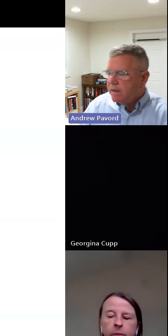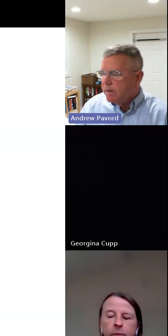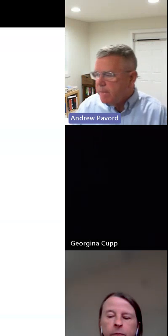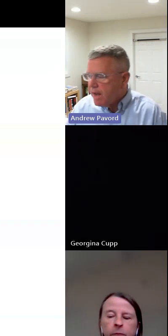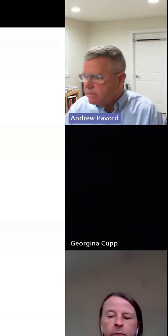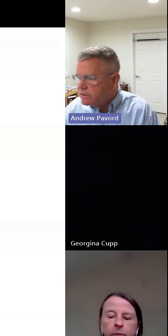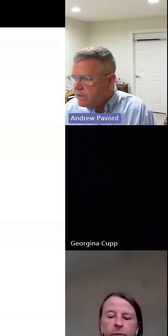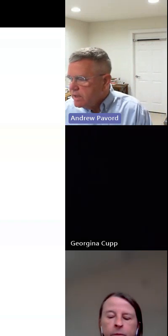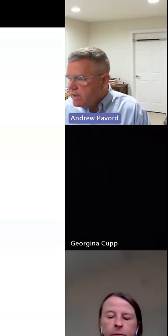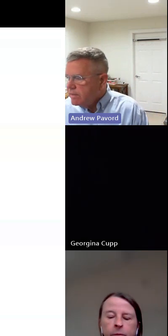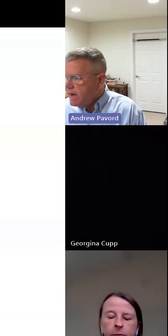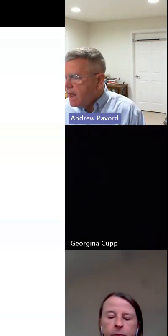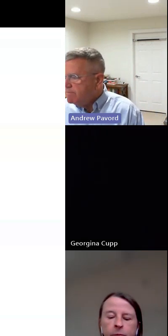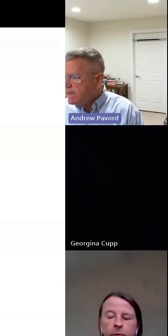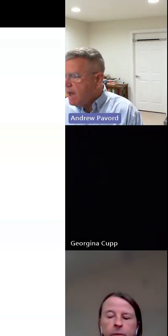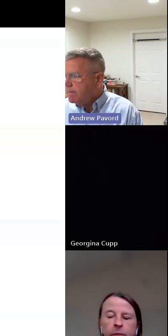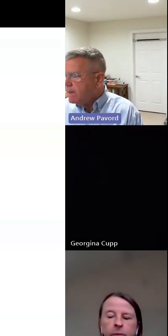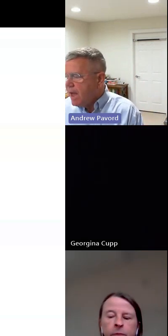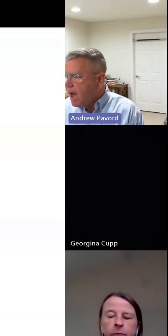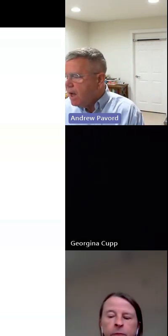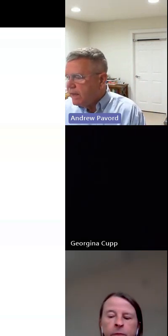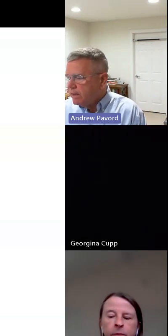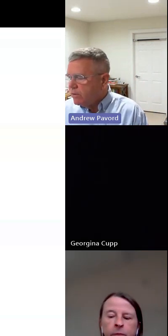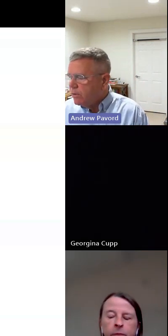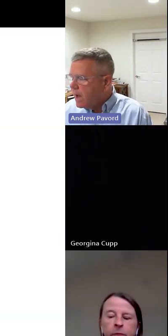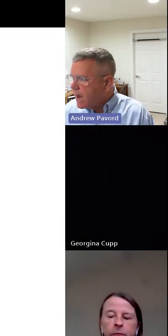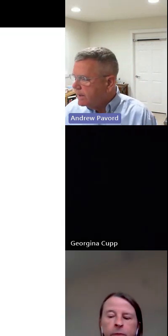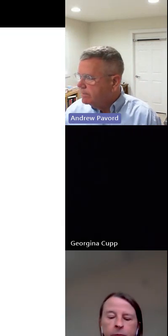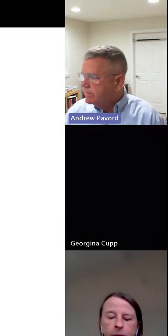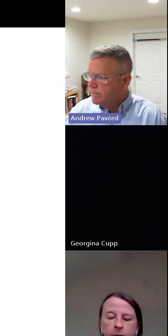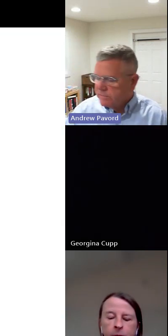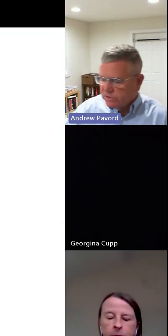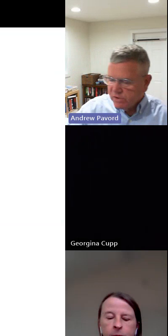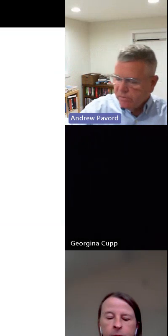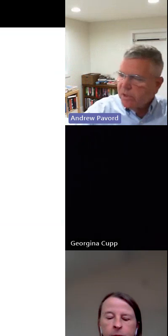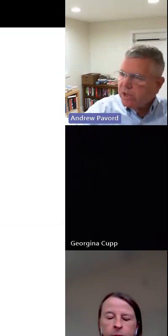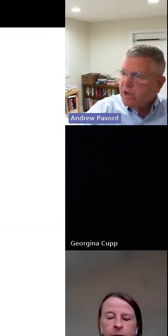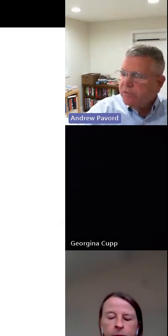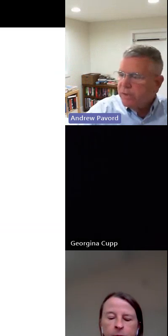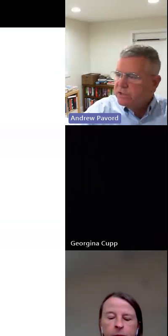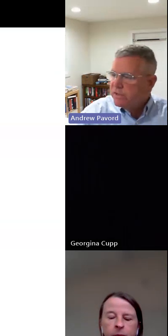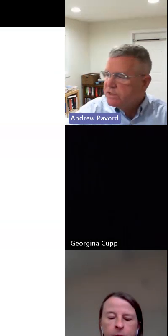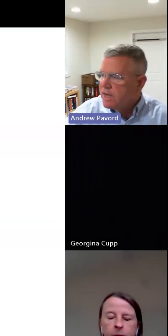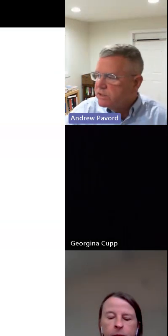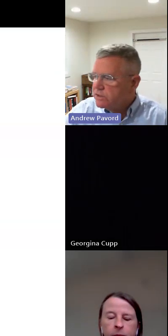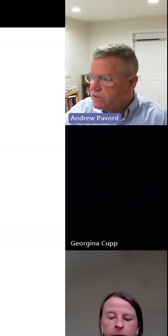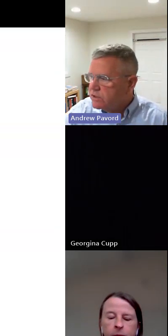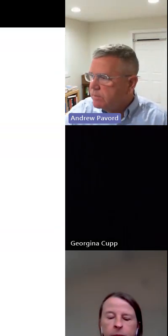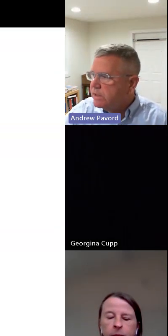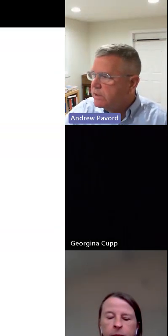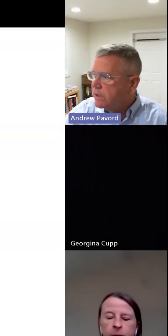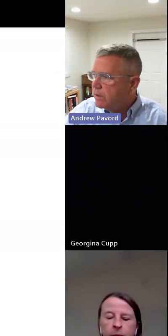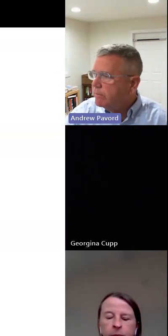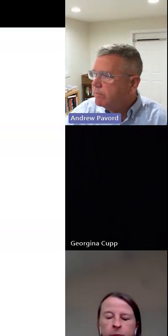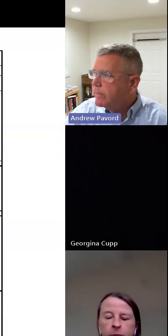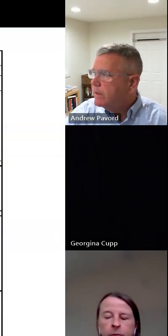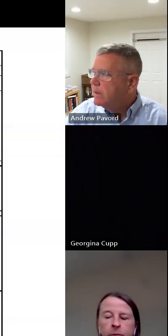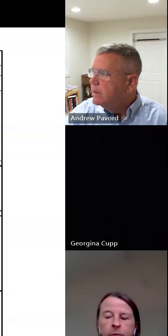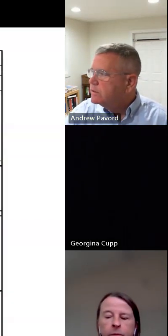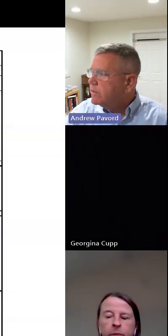the obligated amounts that have been outlaid or not. So we're going to go through each of these sections in some